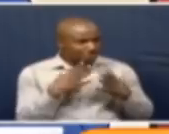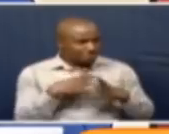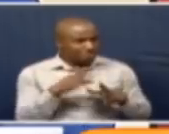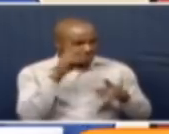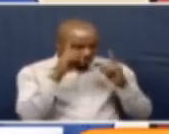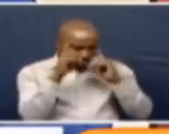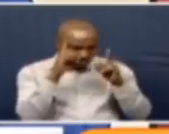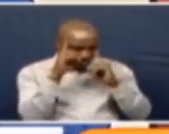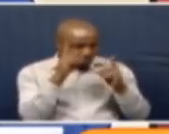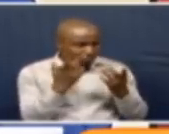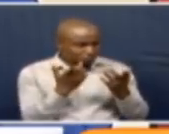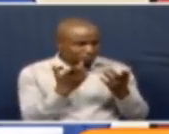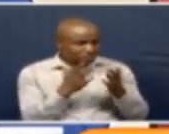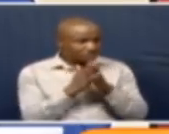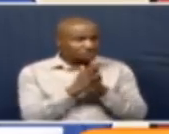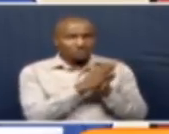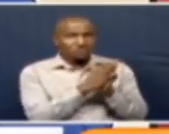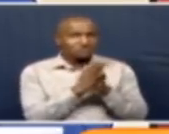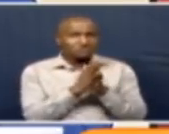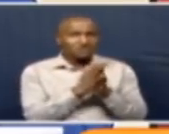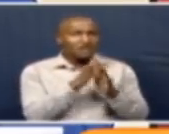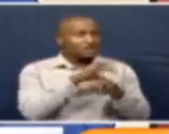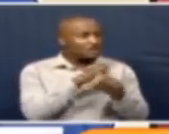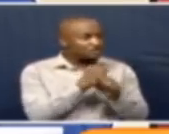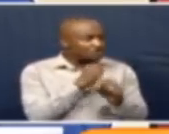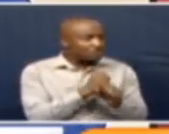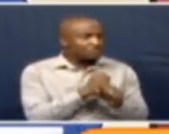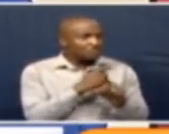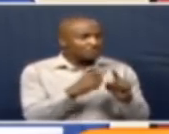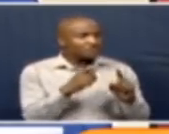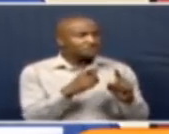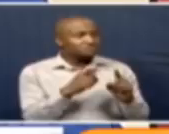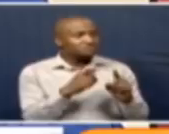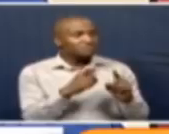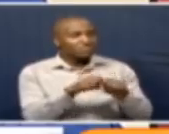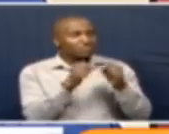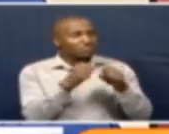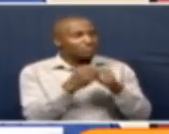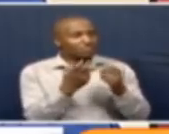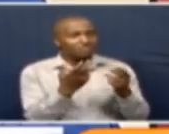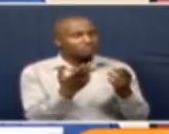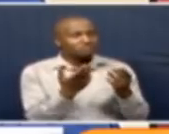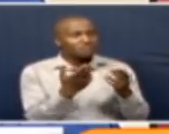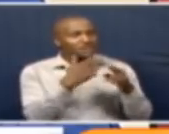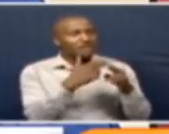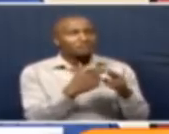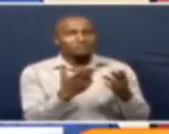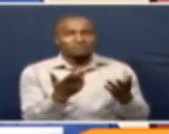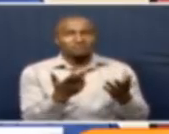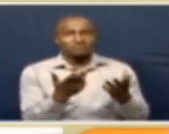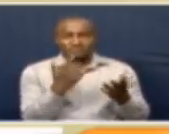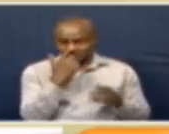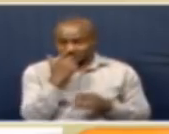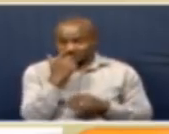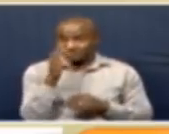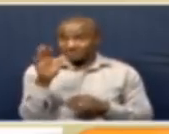just perhaps upset that they didn't get jobs and therefore are naming and shaming innocent clients? Well, surprisingly,